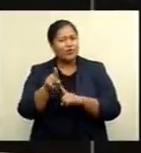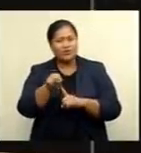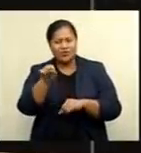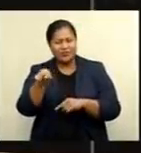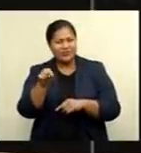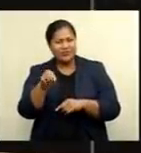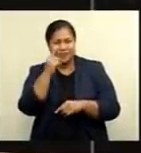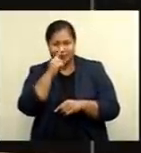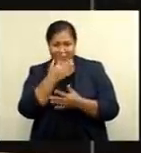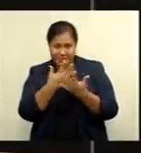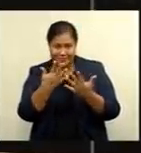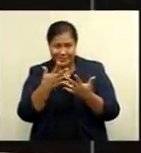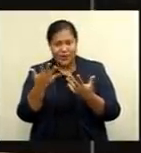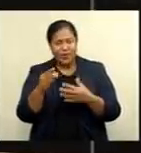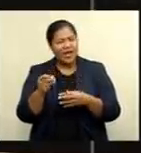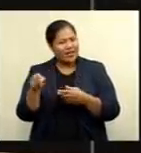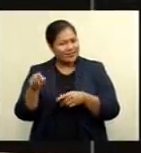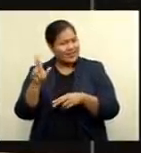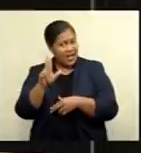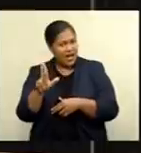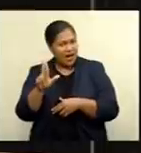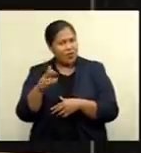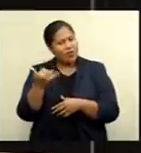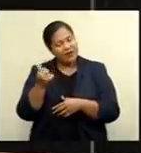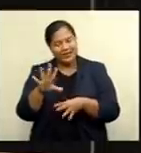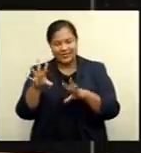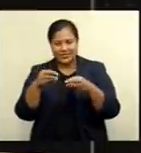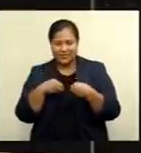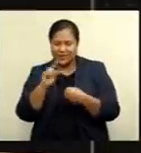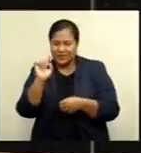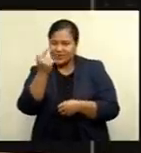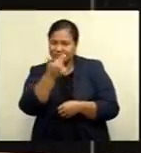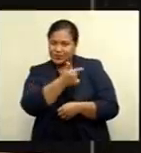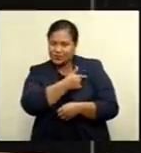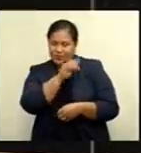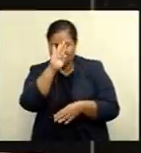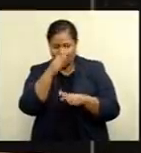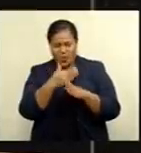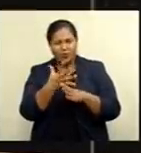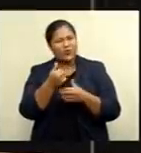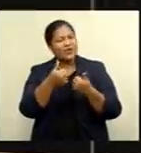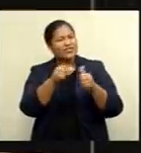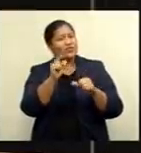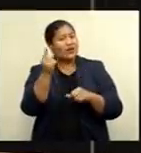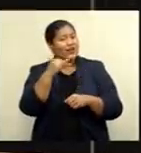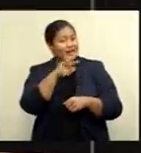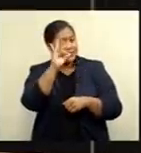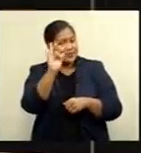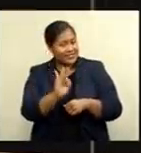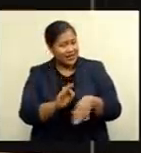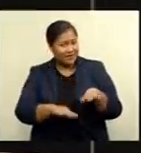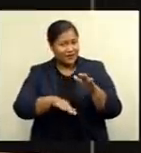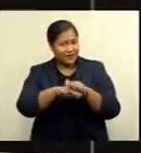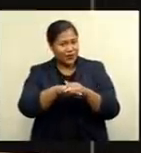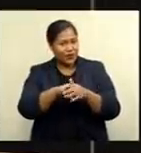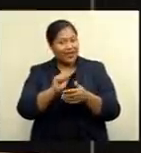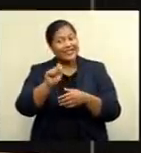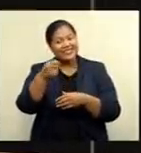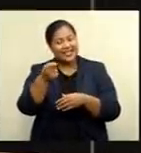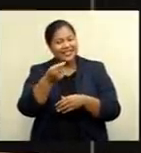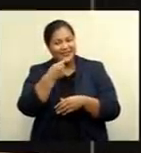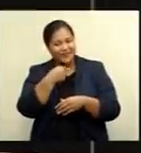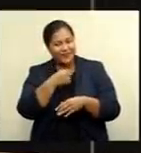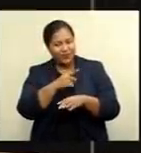eligible population in the province have received their first dose and they hope to achieve 100% full vaccination over the next few